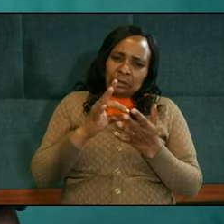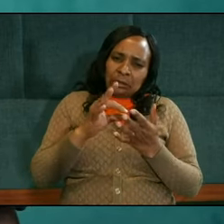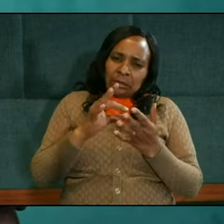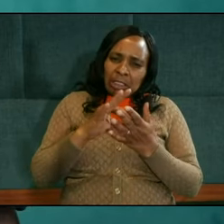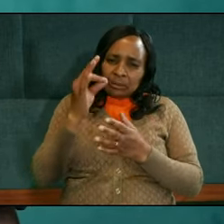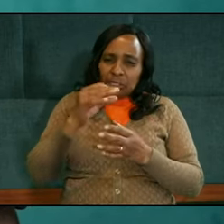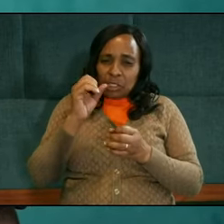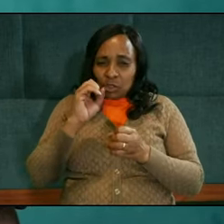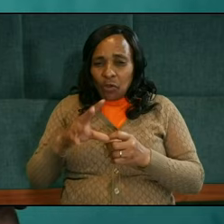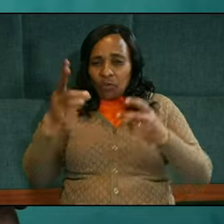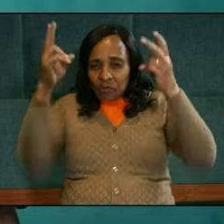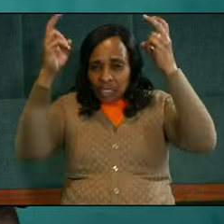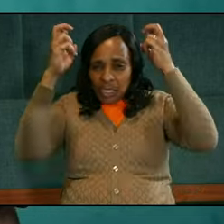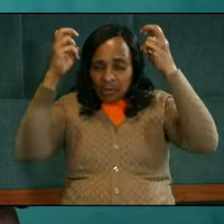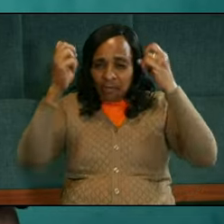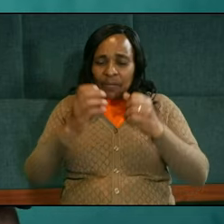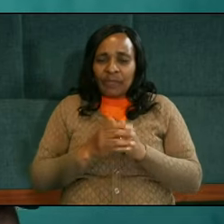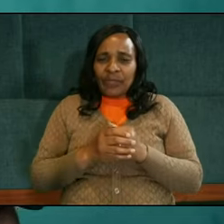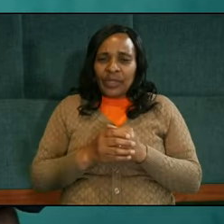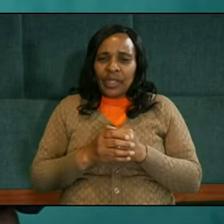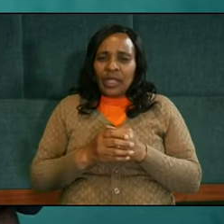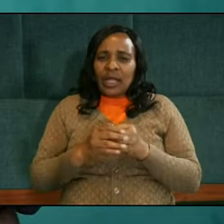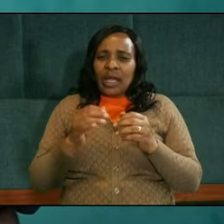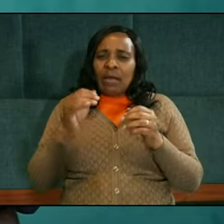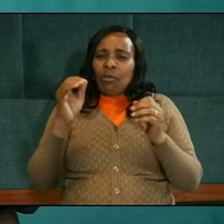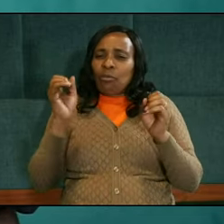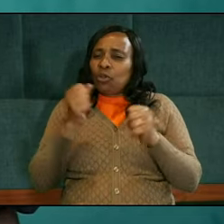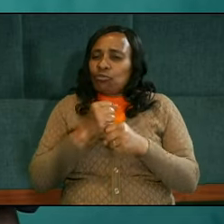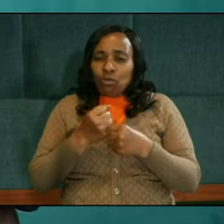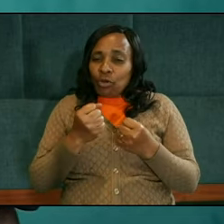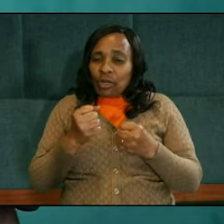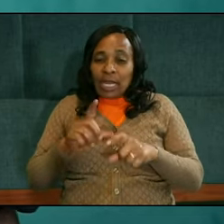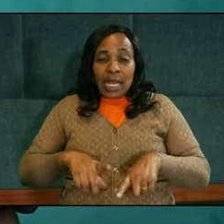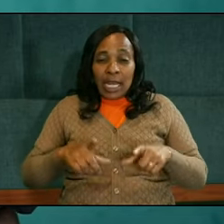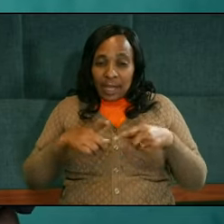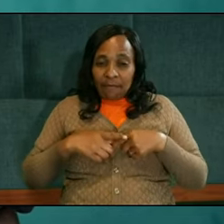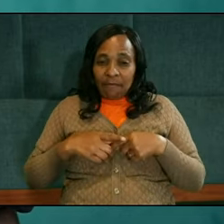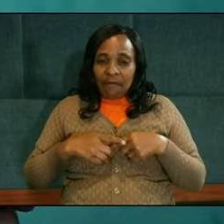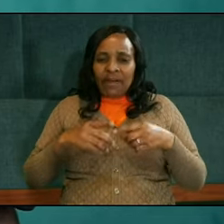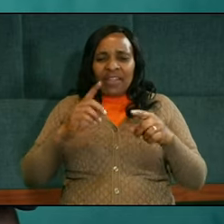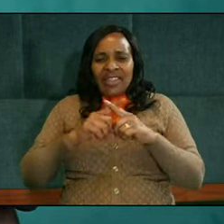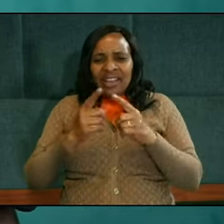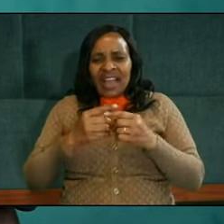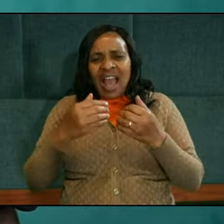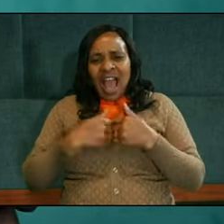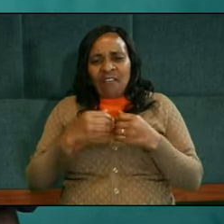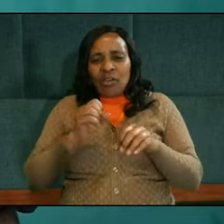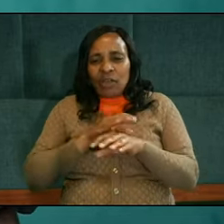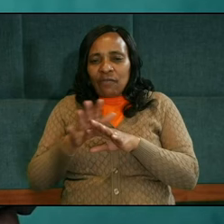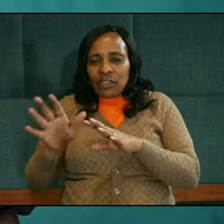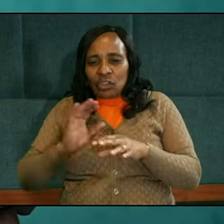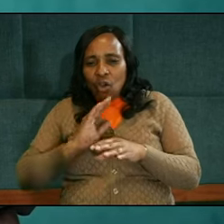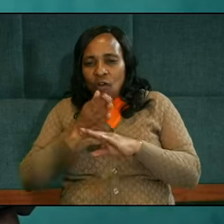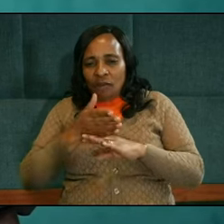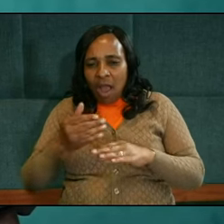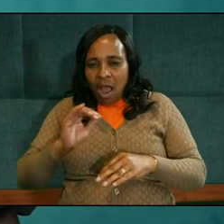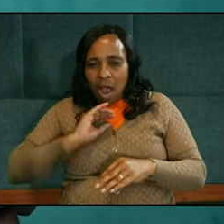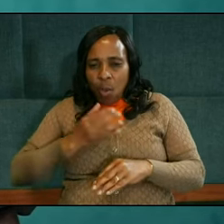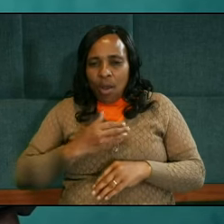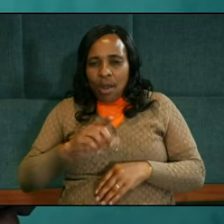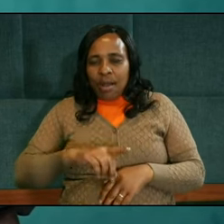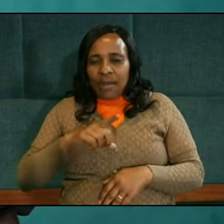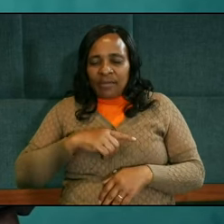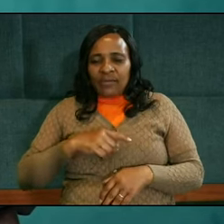them view it as that they don't exist and that they don't have an influence over their lives.